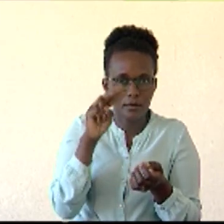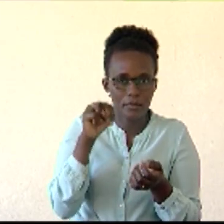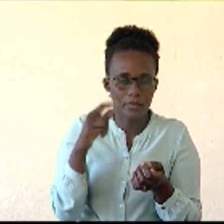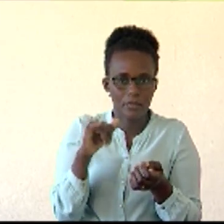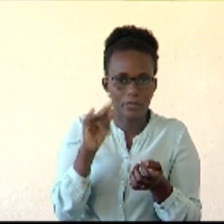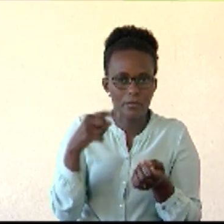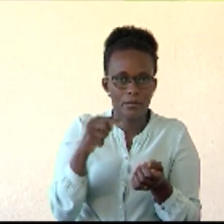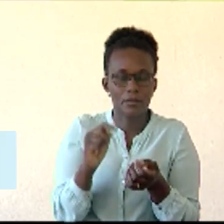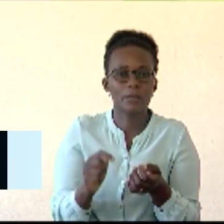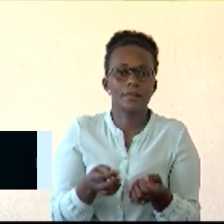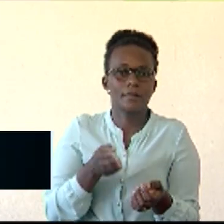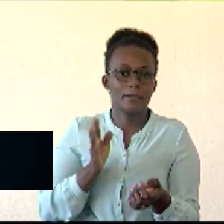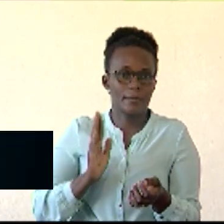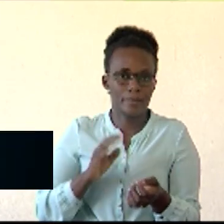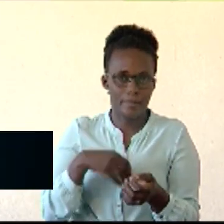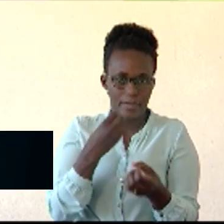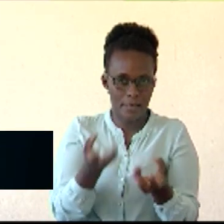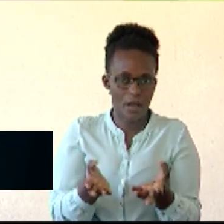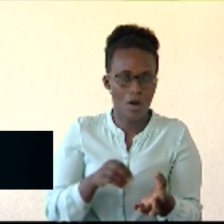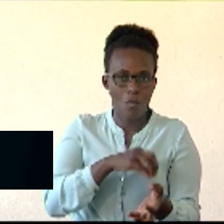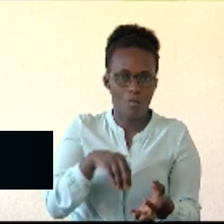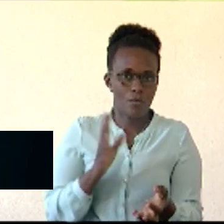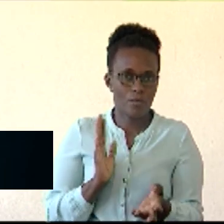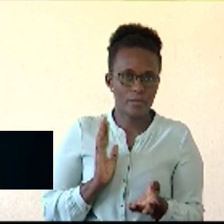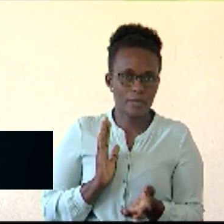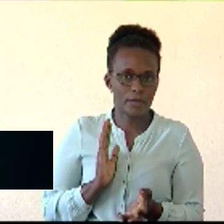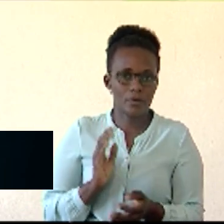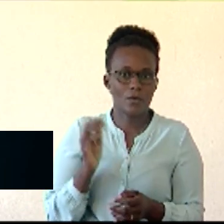It is also done to improve the appearance of the metals.